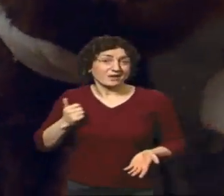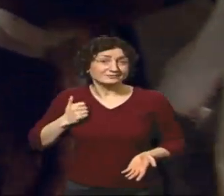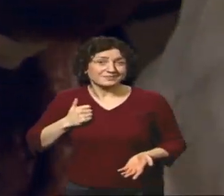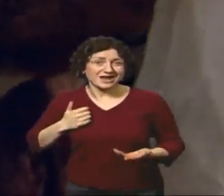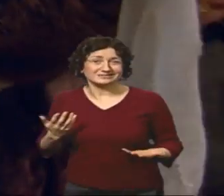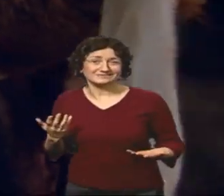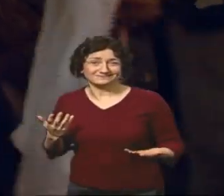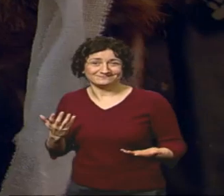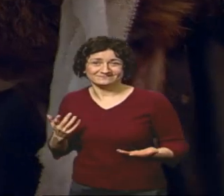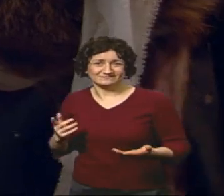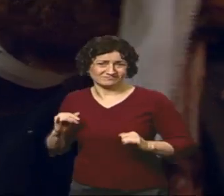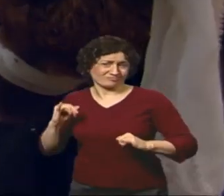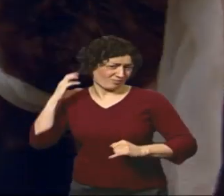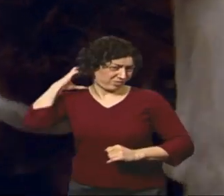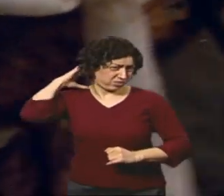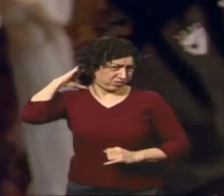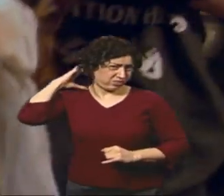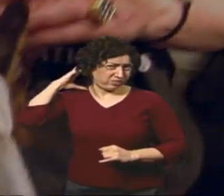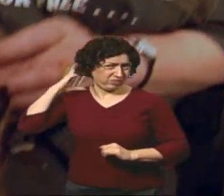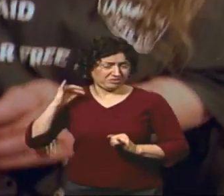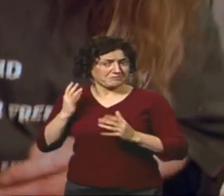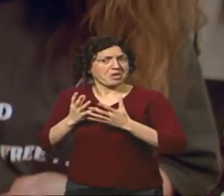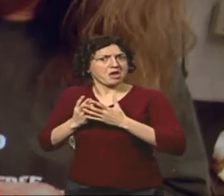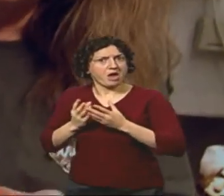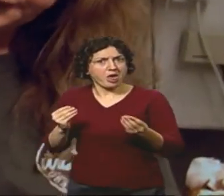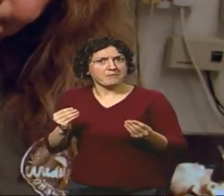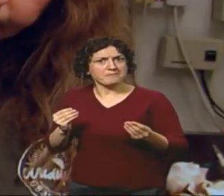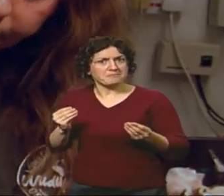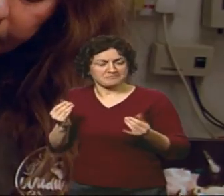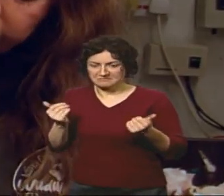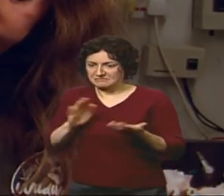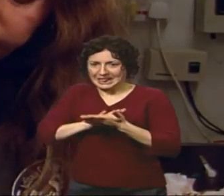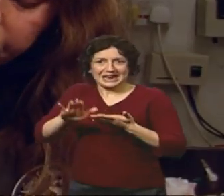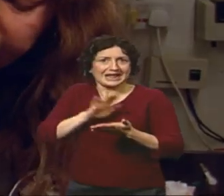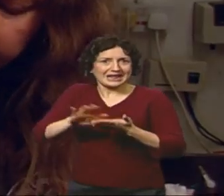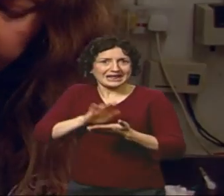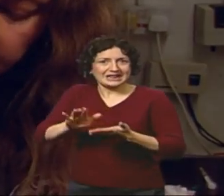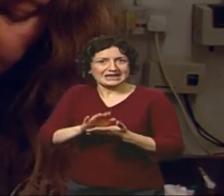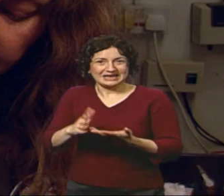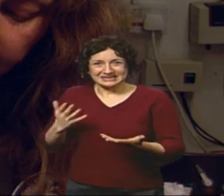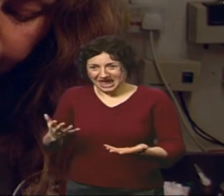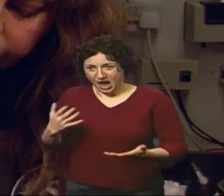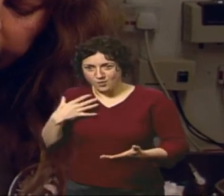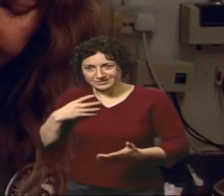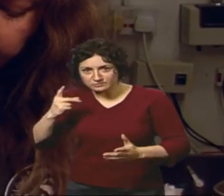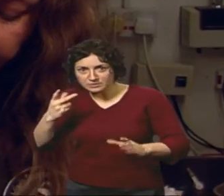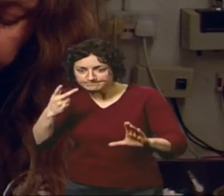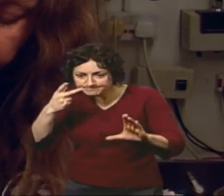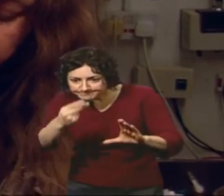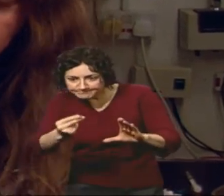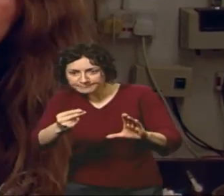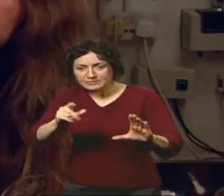had a rough time. But the abscess it's all gone from around here. There's no more pus in it. So it's just a matter of keeping